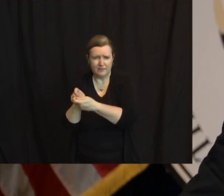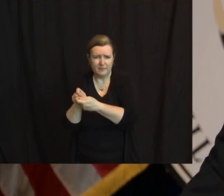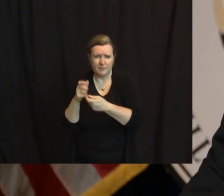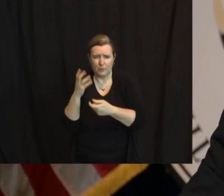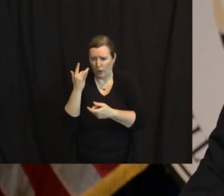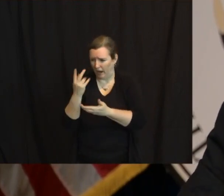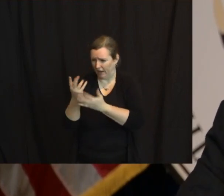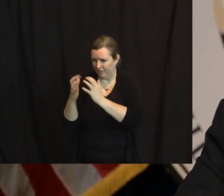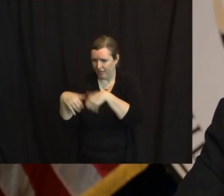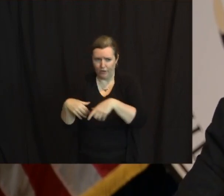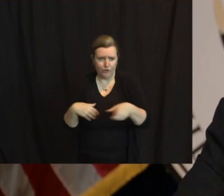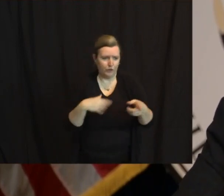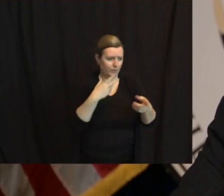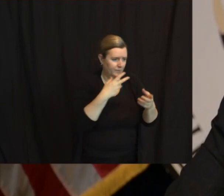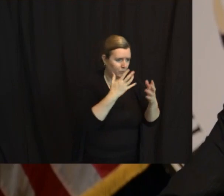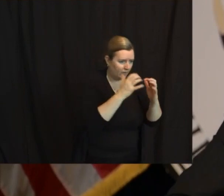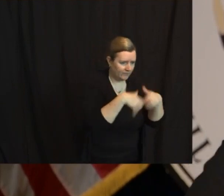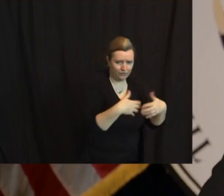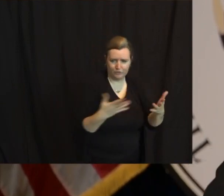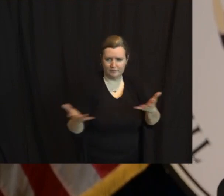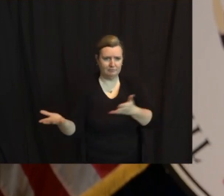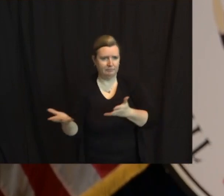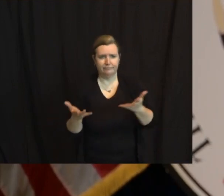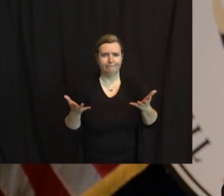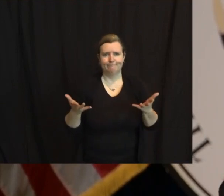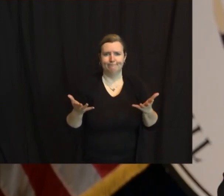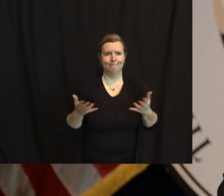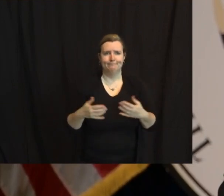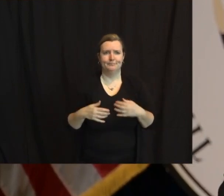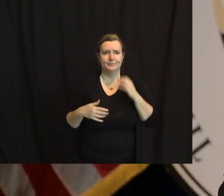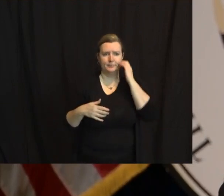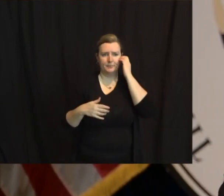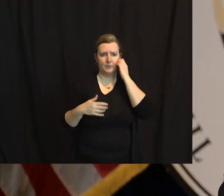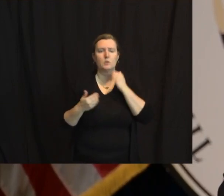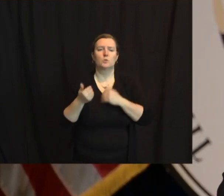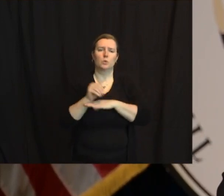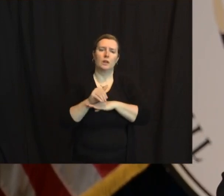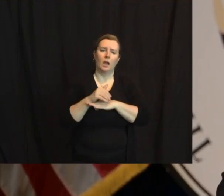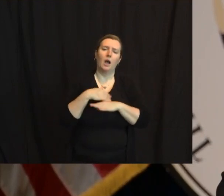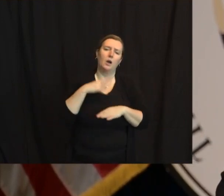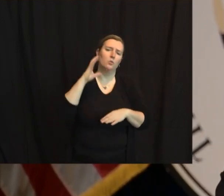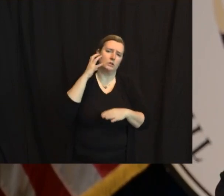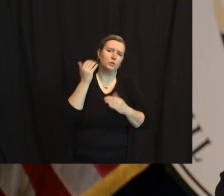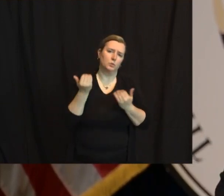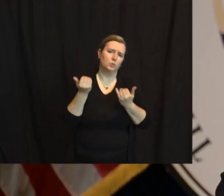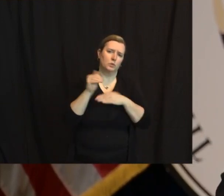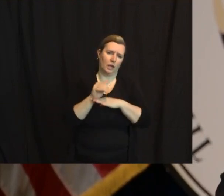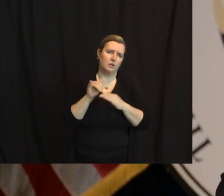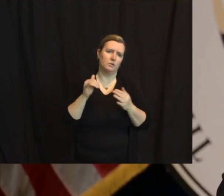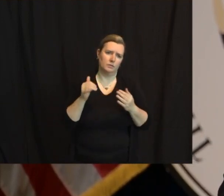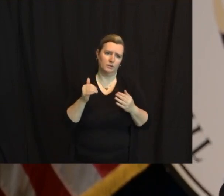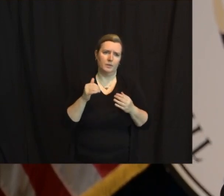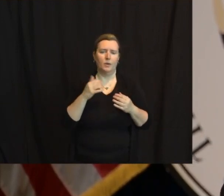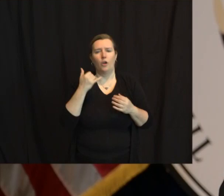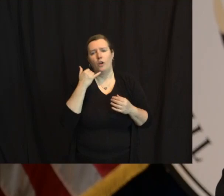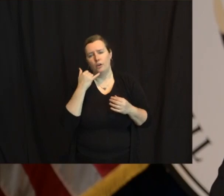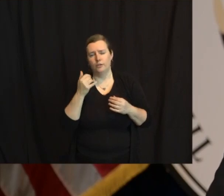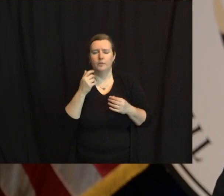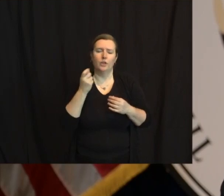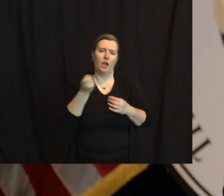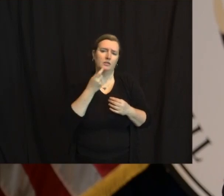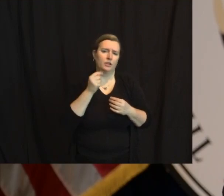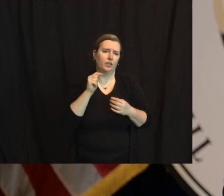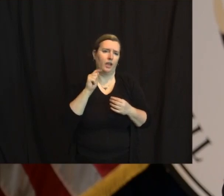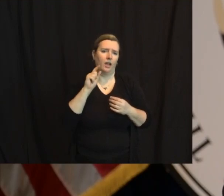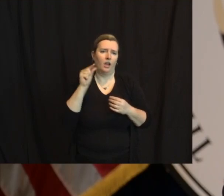the Gov tonight, by the way, so clear the decks. But for both of those reasons, we'll follow up. So